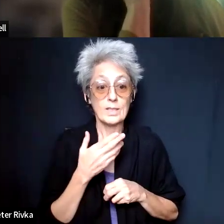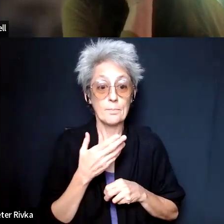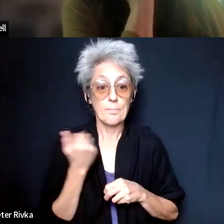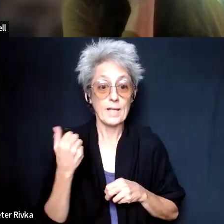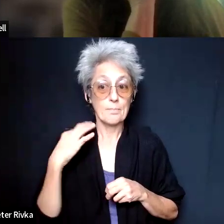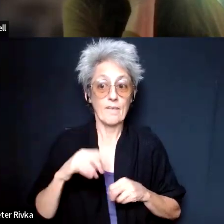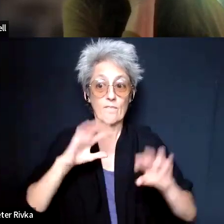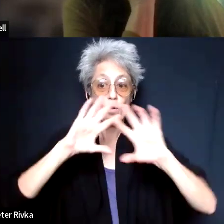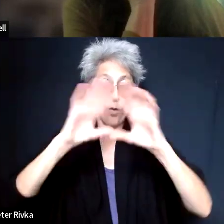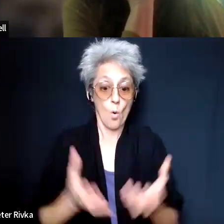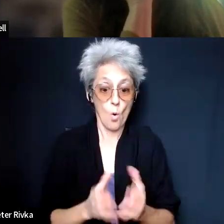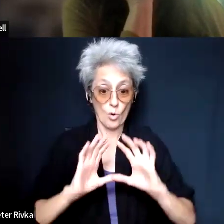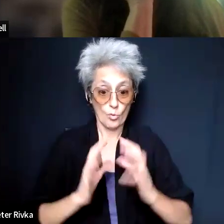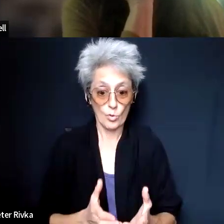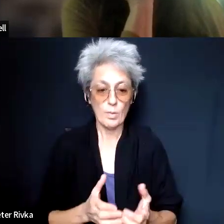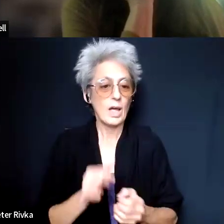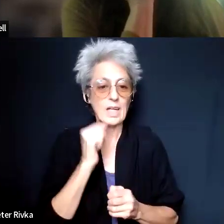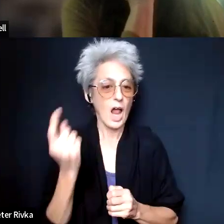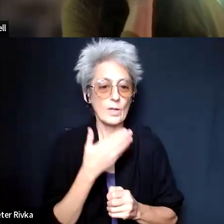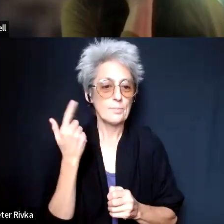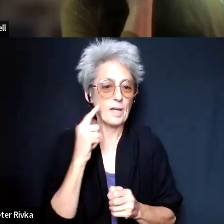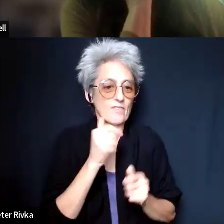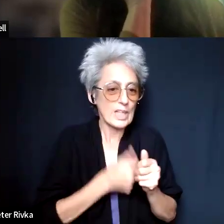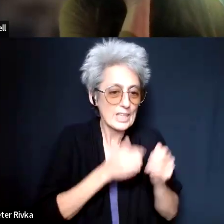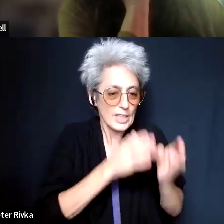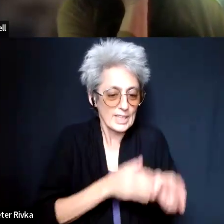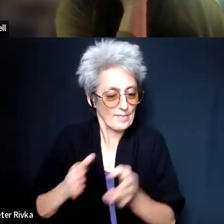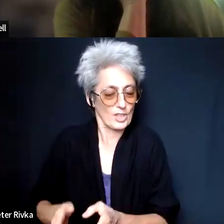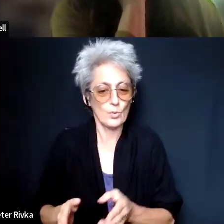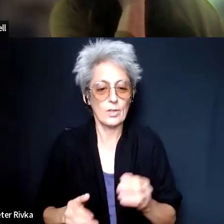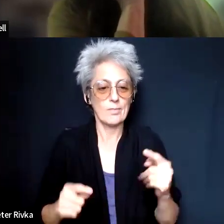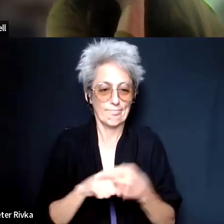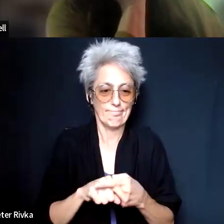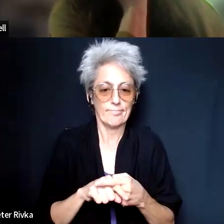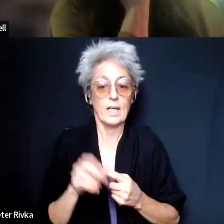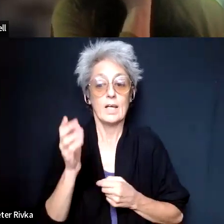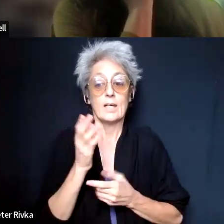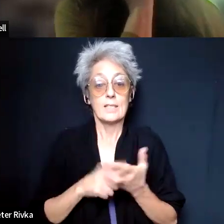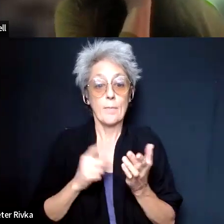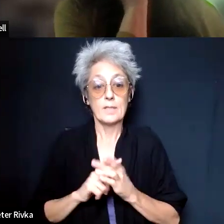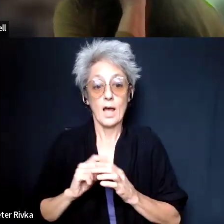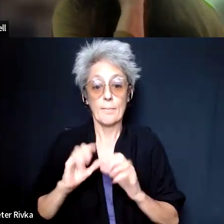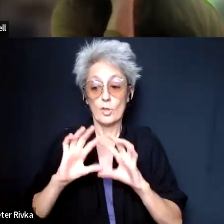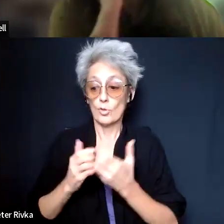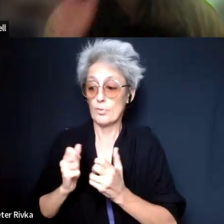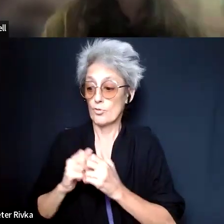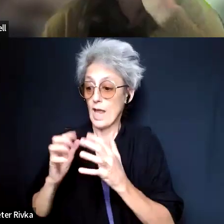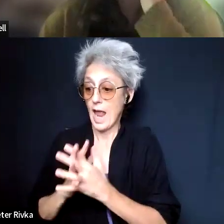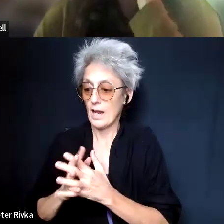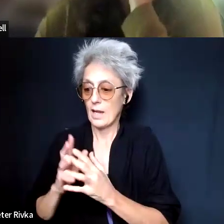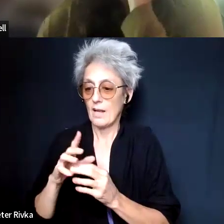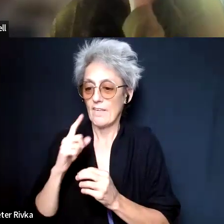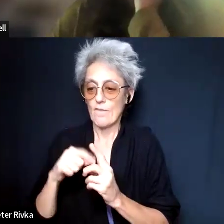for the individual. And sometimes rules are created because of one situation. And so I